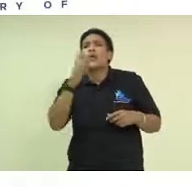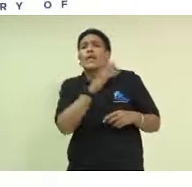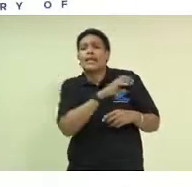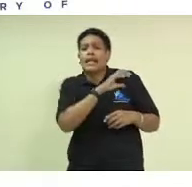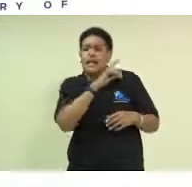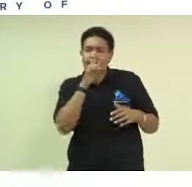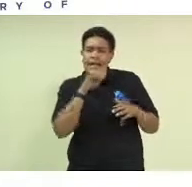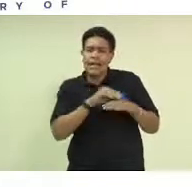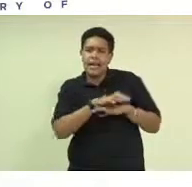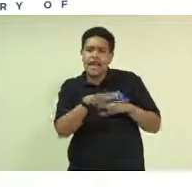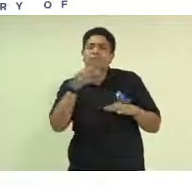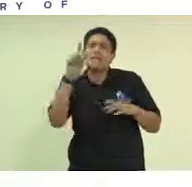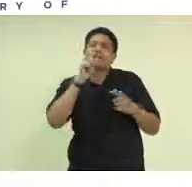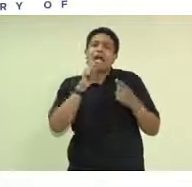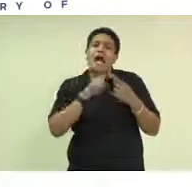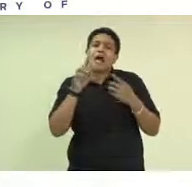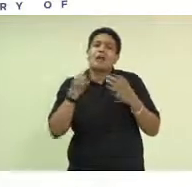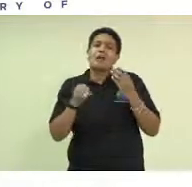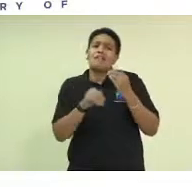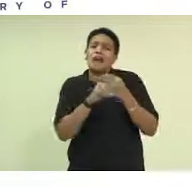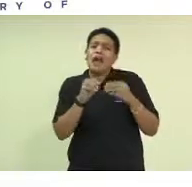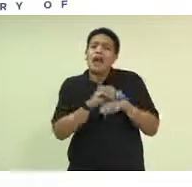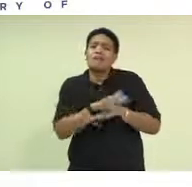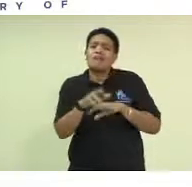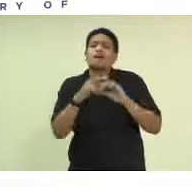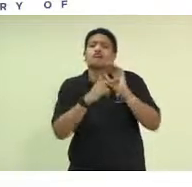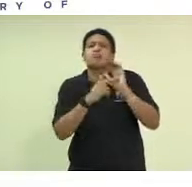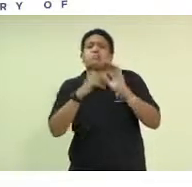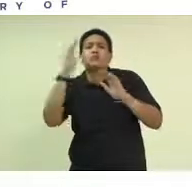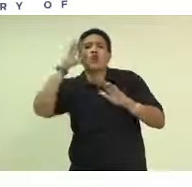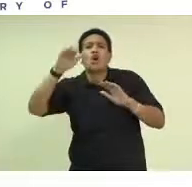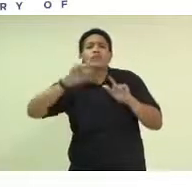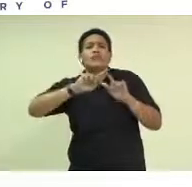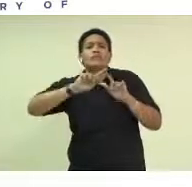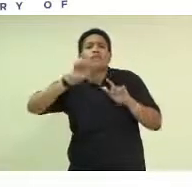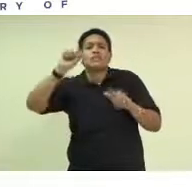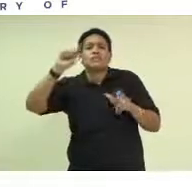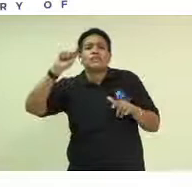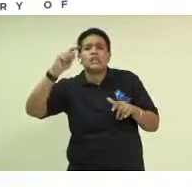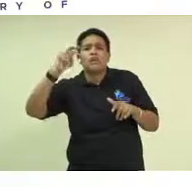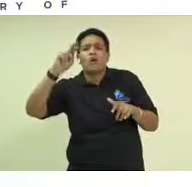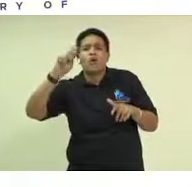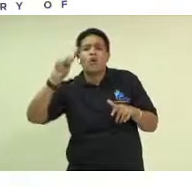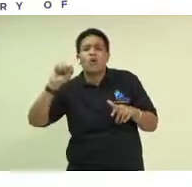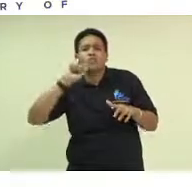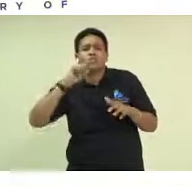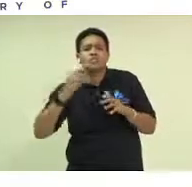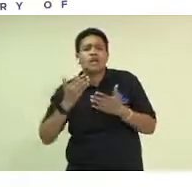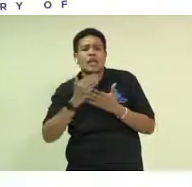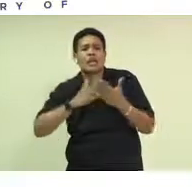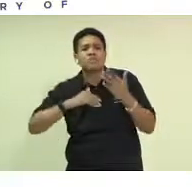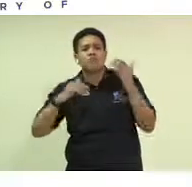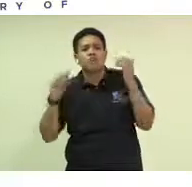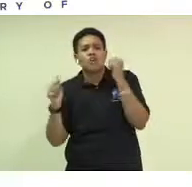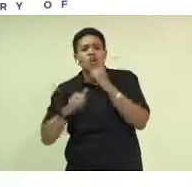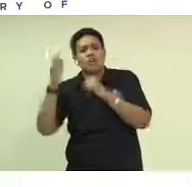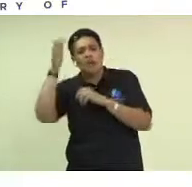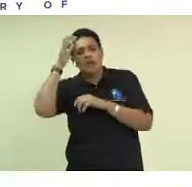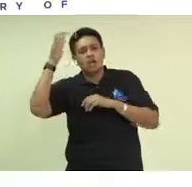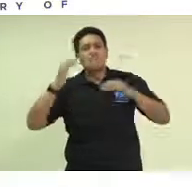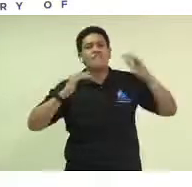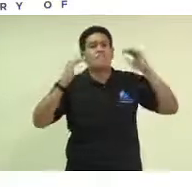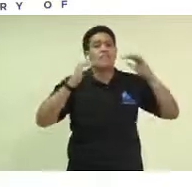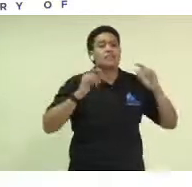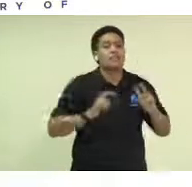There is advice representing all stakeholders, captured under the concept of balancing lives